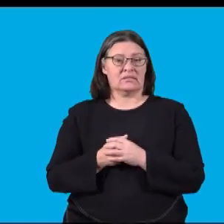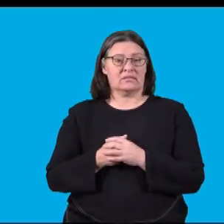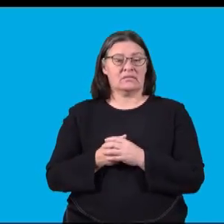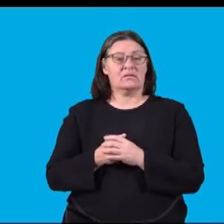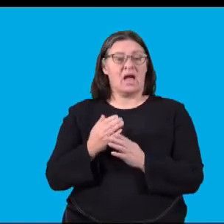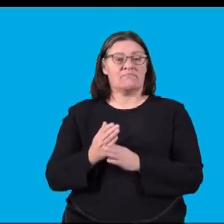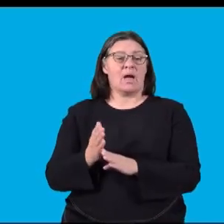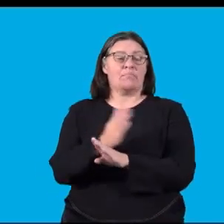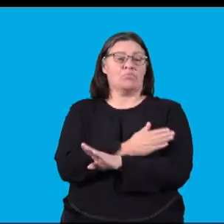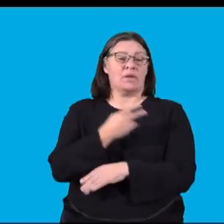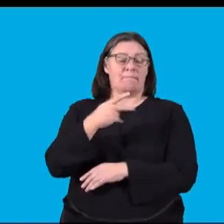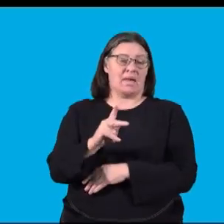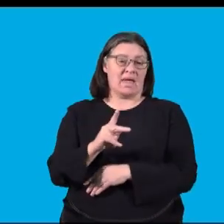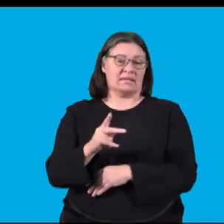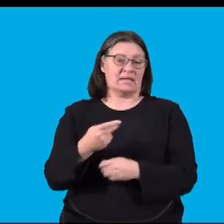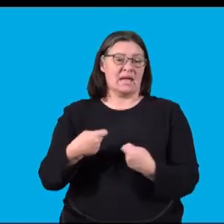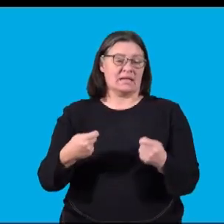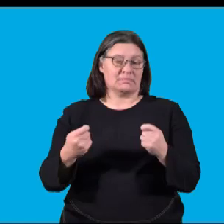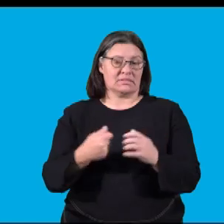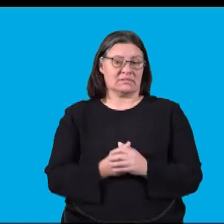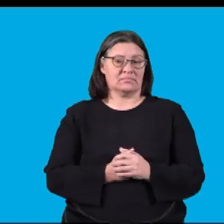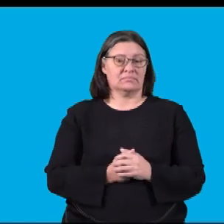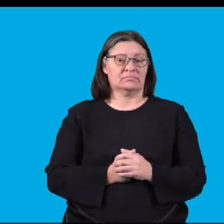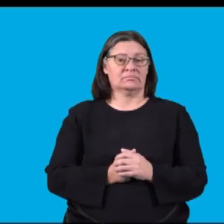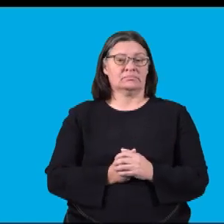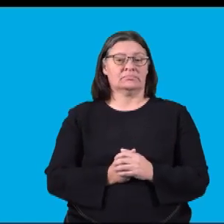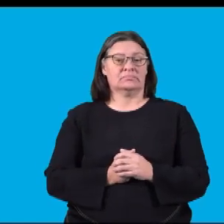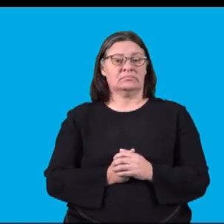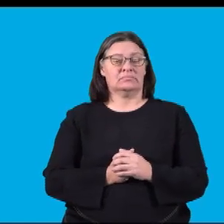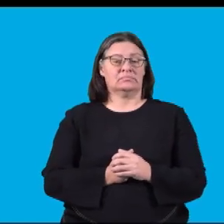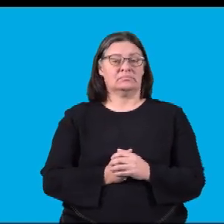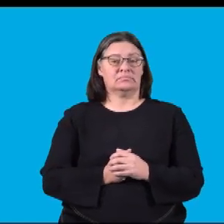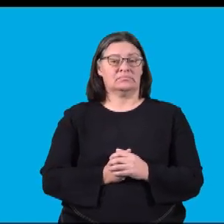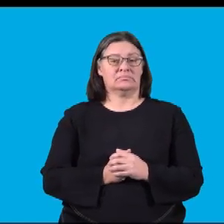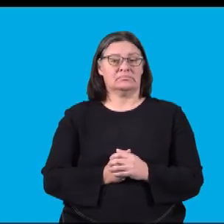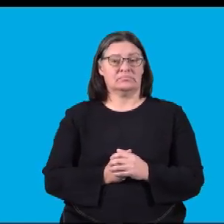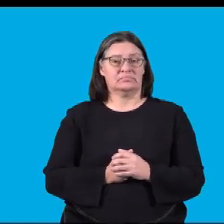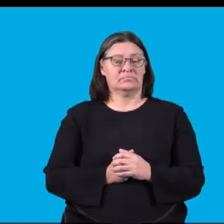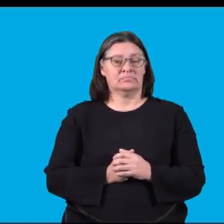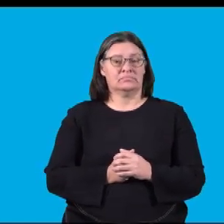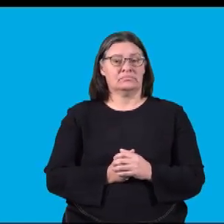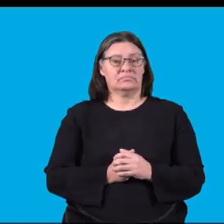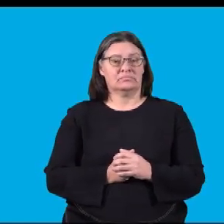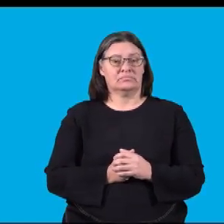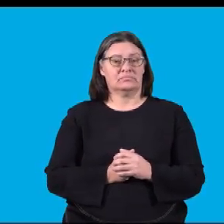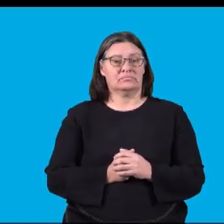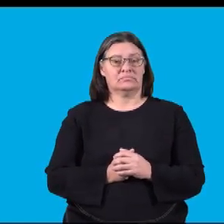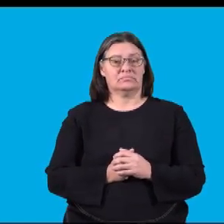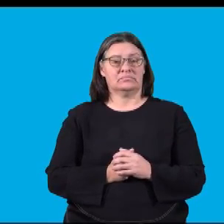my prepaid expense. I now have my prepaid expense, which is